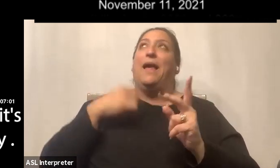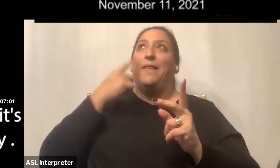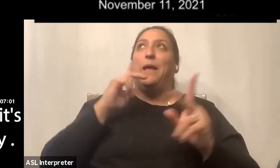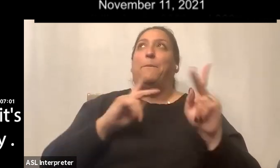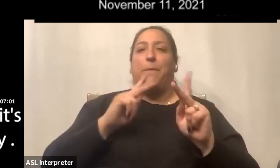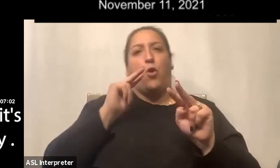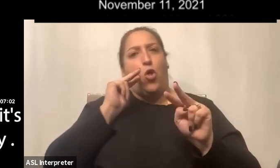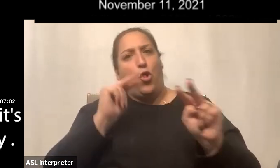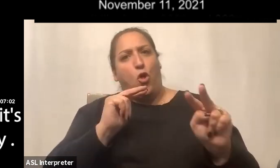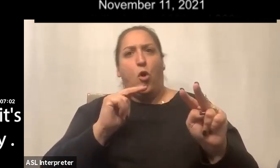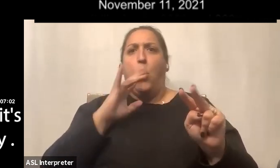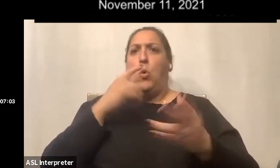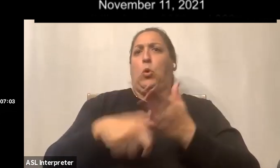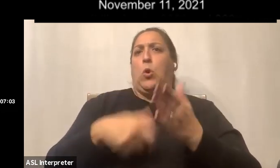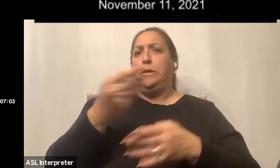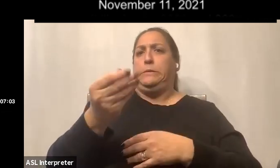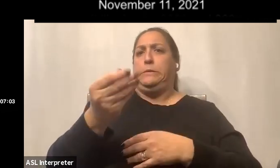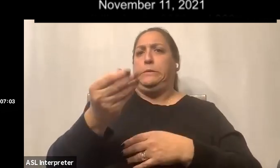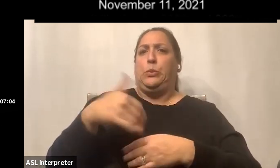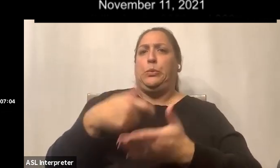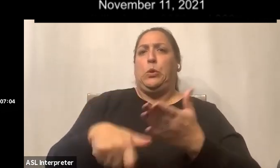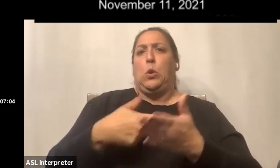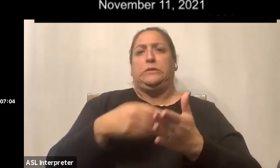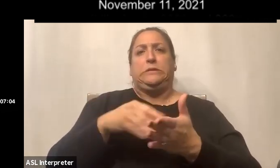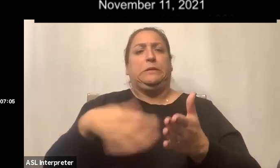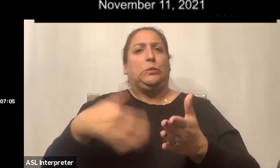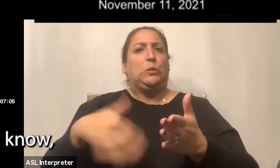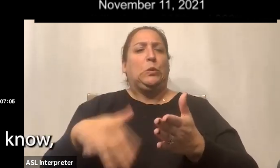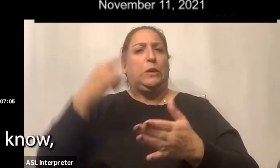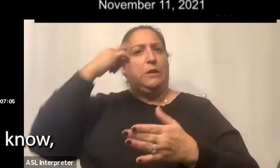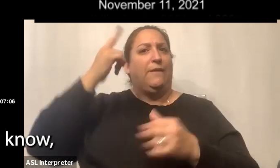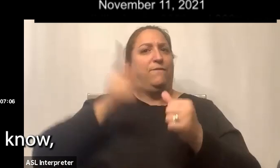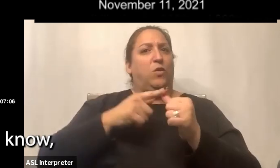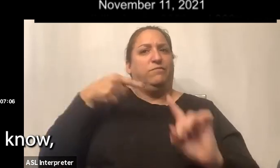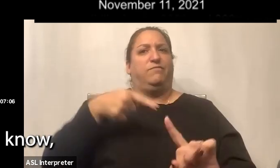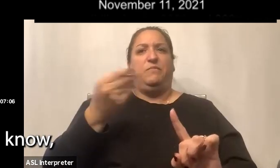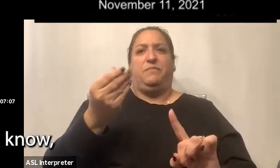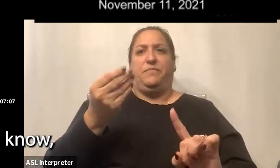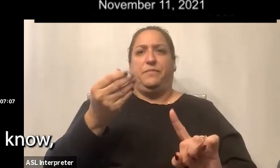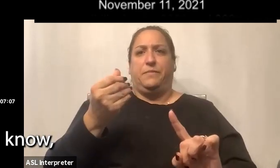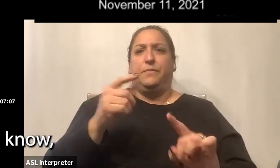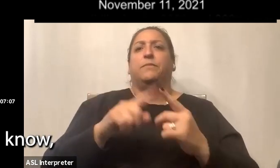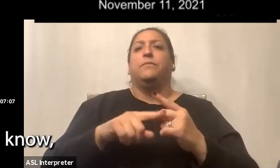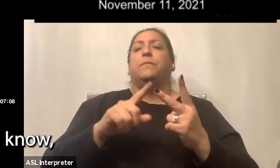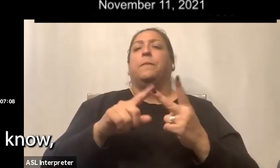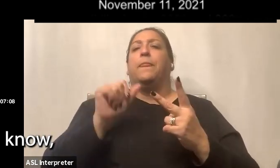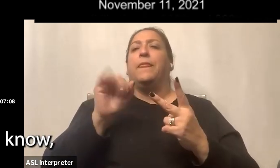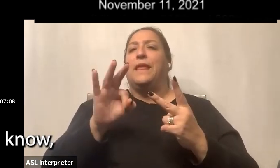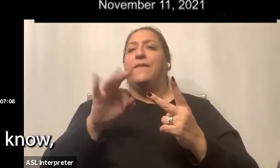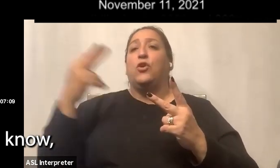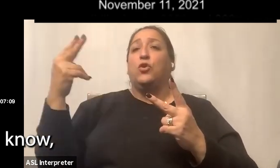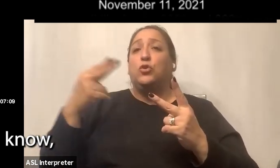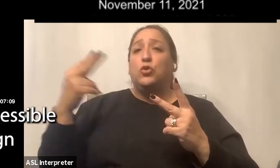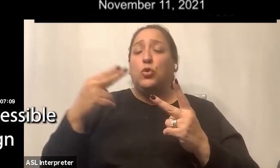looking at, it's going to cost a lot of money. I think that's the first thing people think about. And if it's a historic